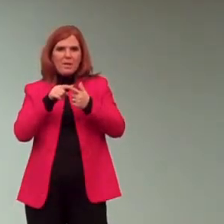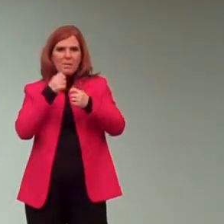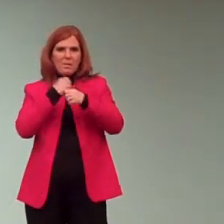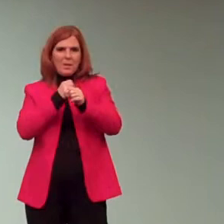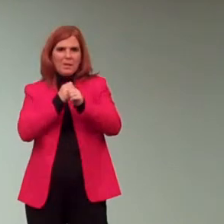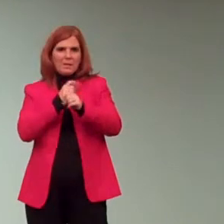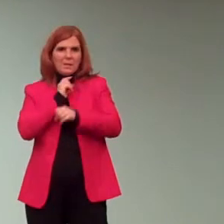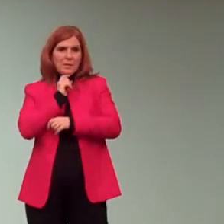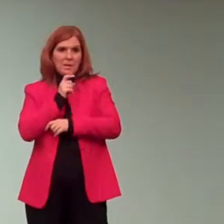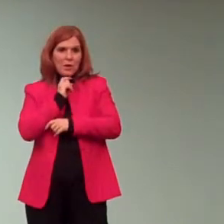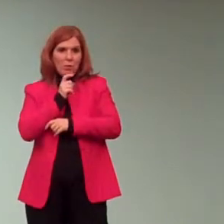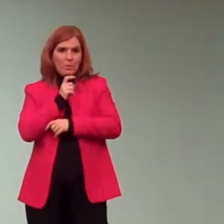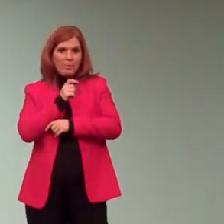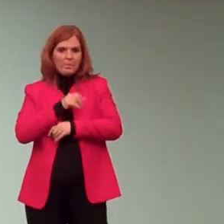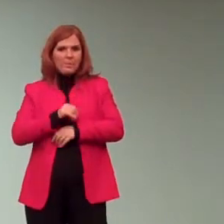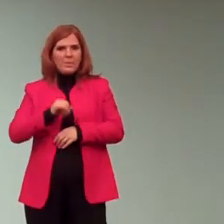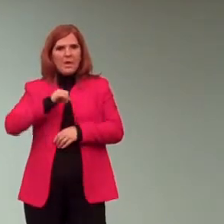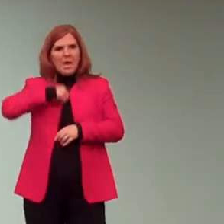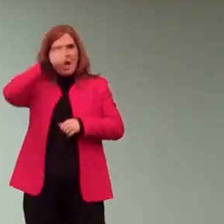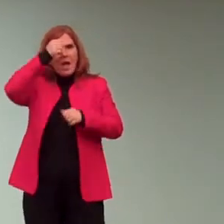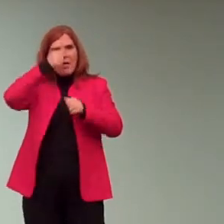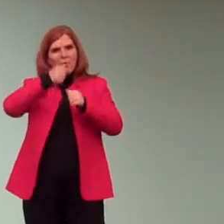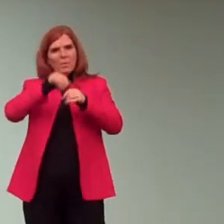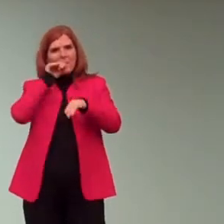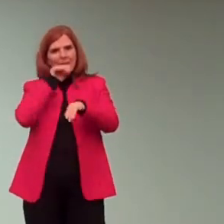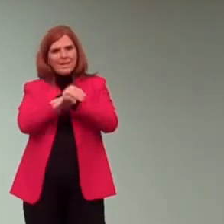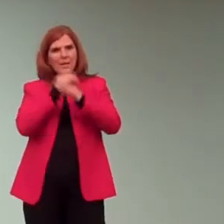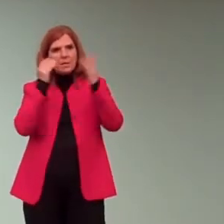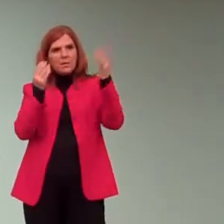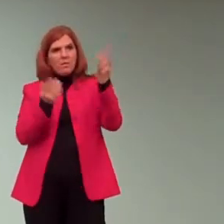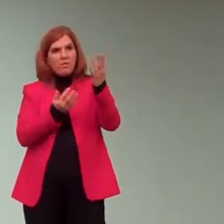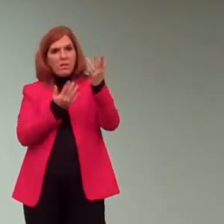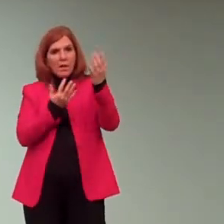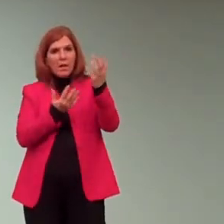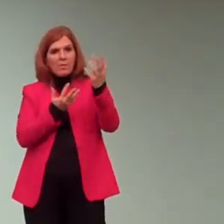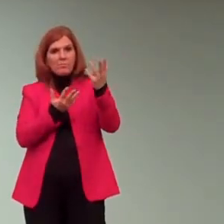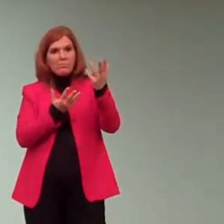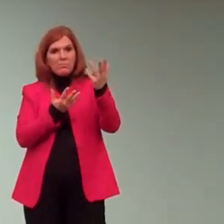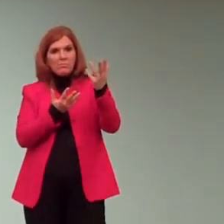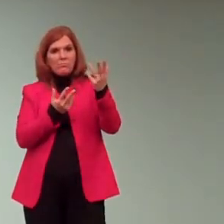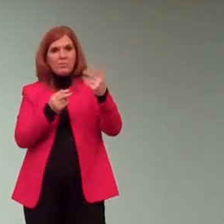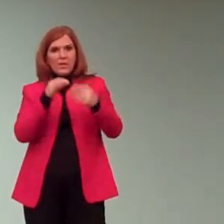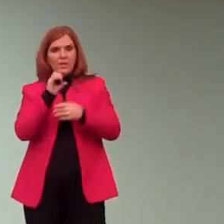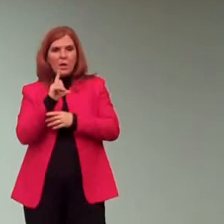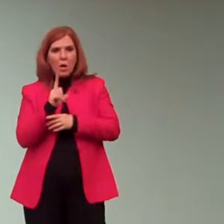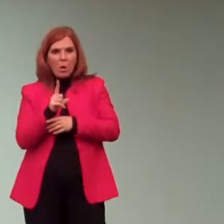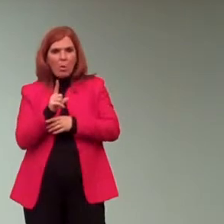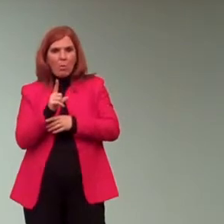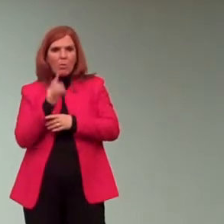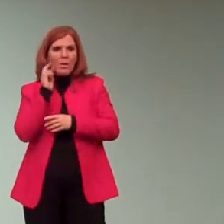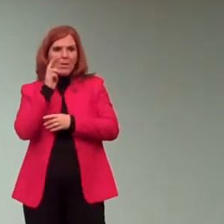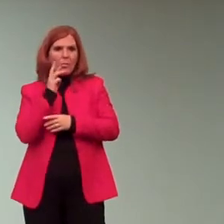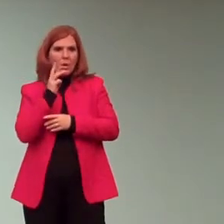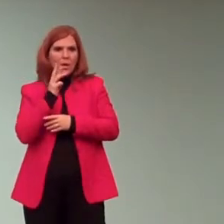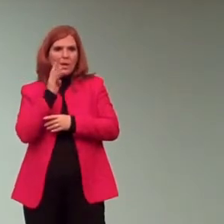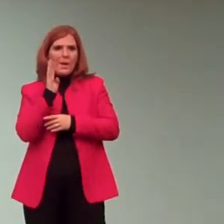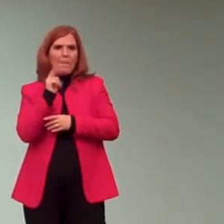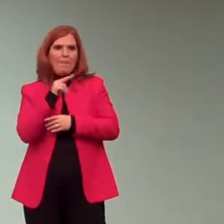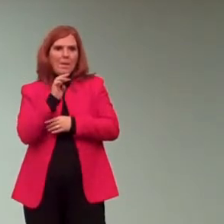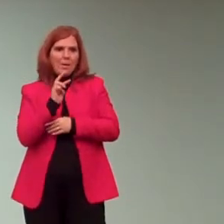steel. I remember at nights the flame that hurtled skyward from the now cold furnaces of Wheeling's Benwood